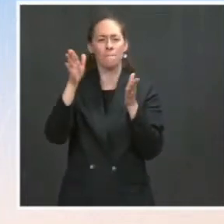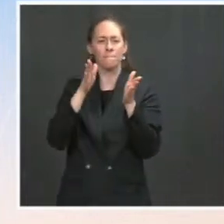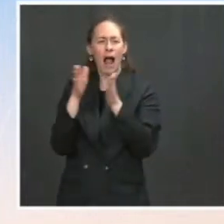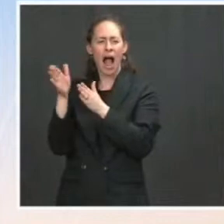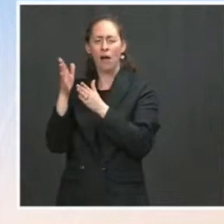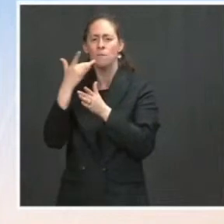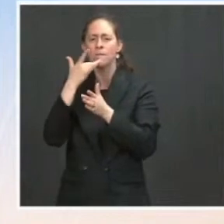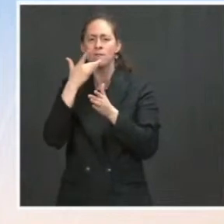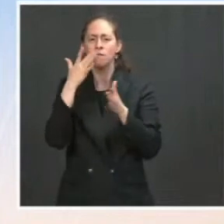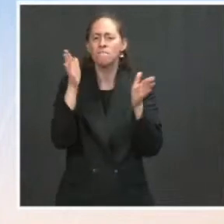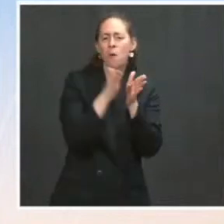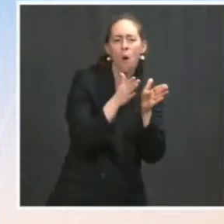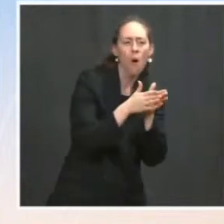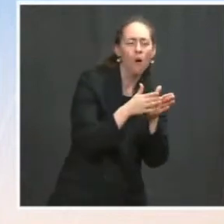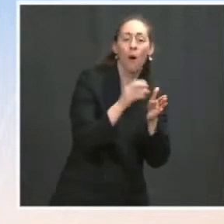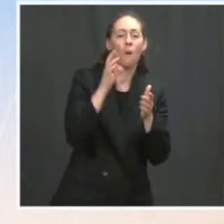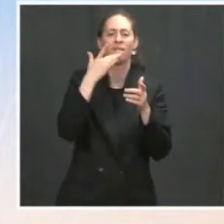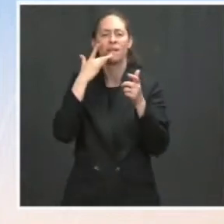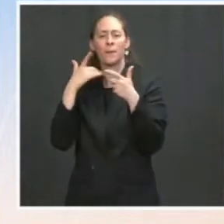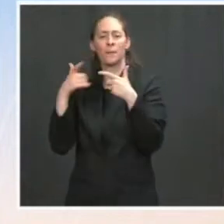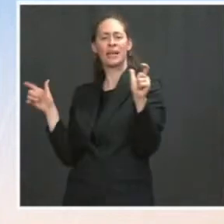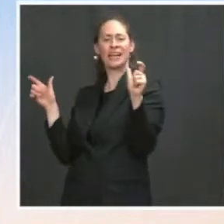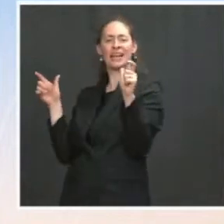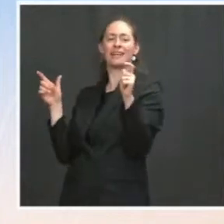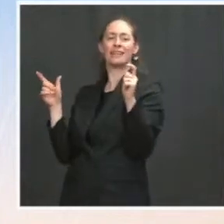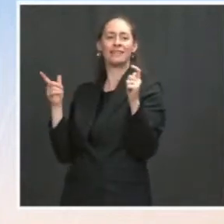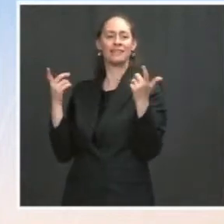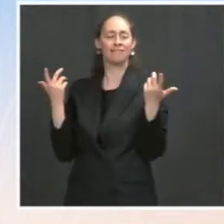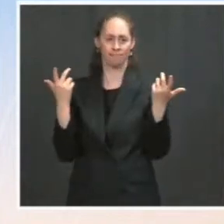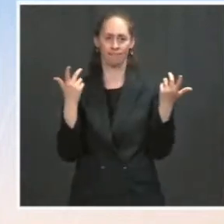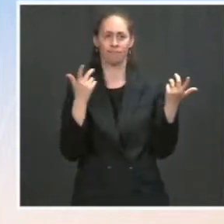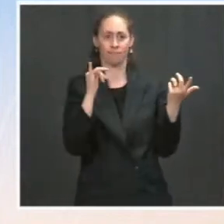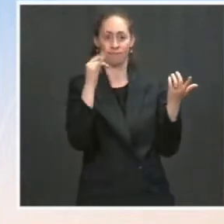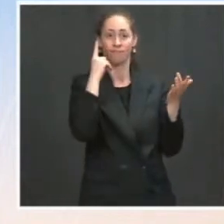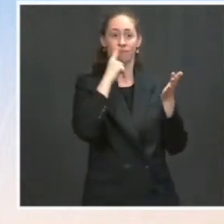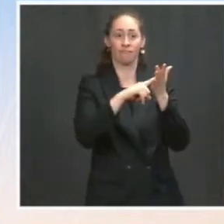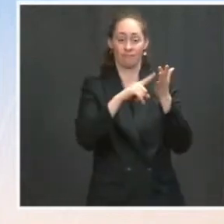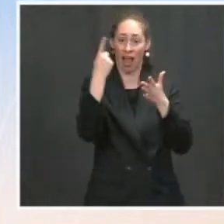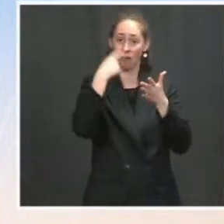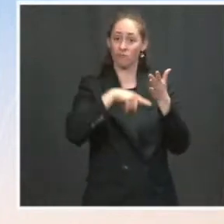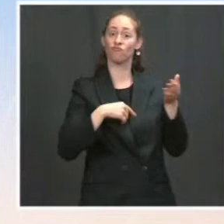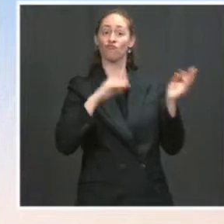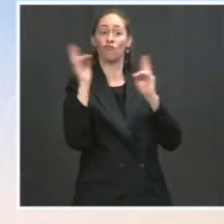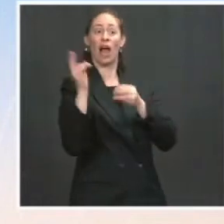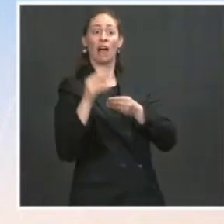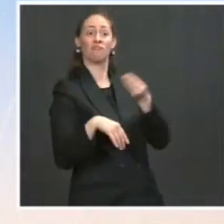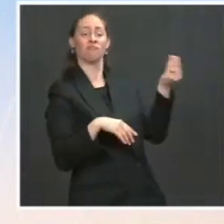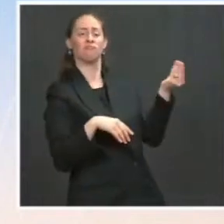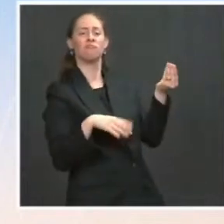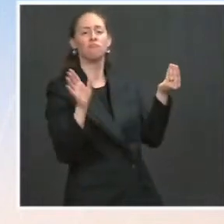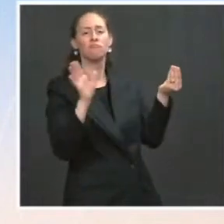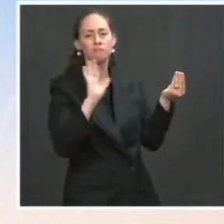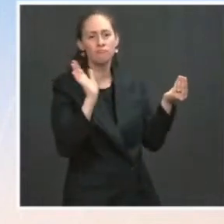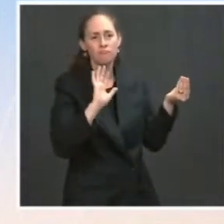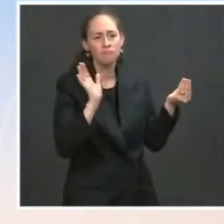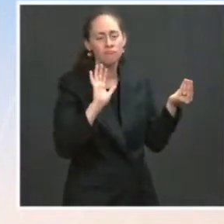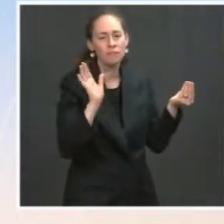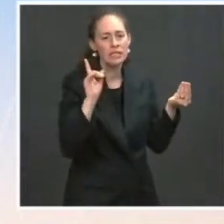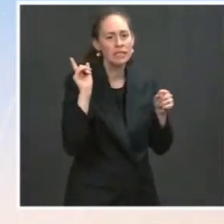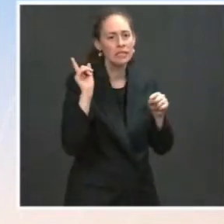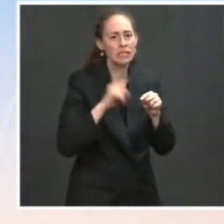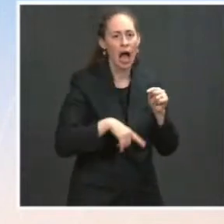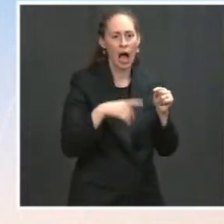have a discussion. There isn't a bill that's going to the floor next week. We're in the early sausage-making stage of the discussion with members of both